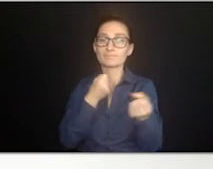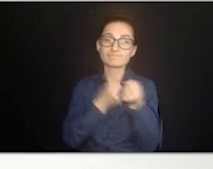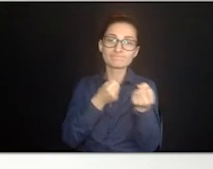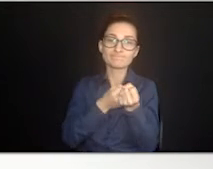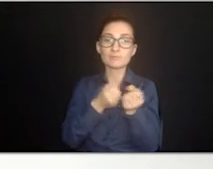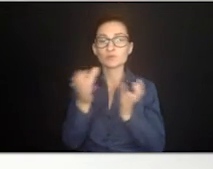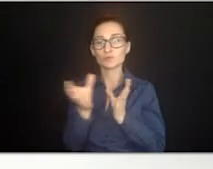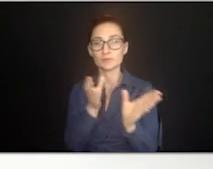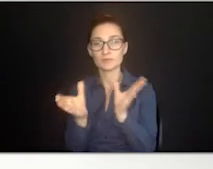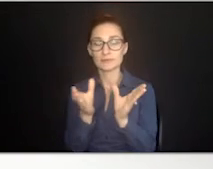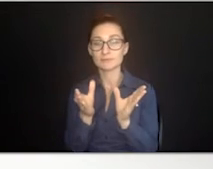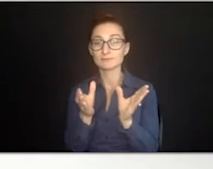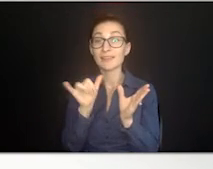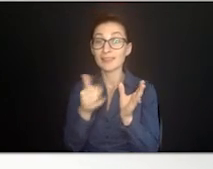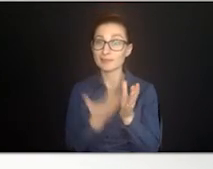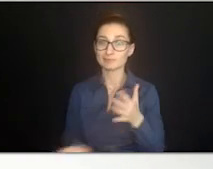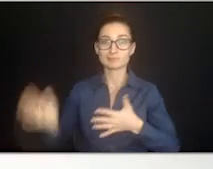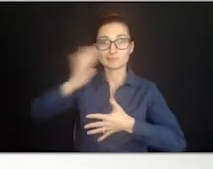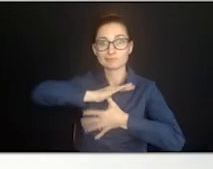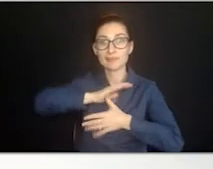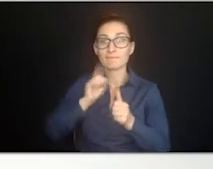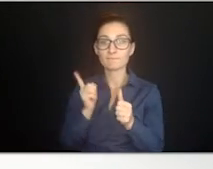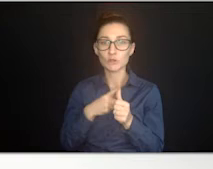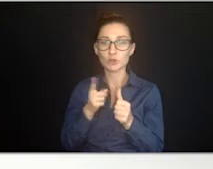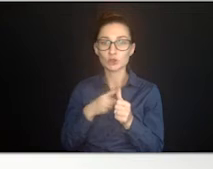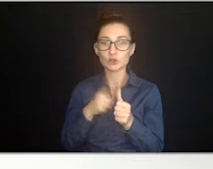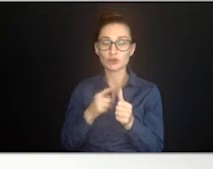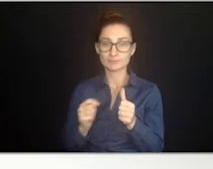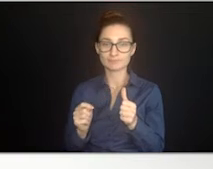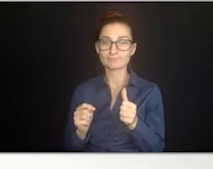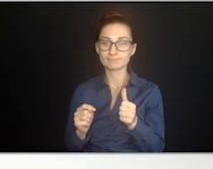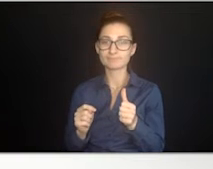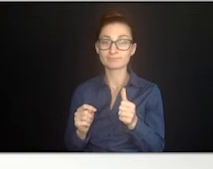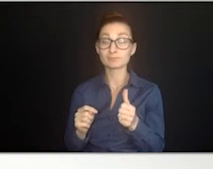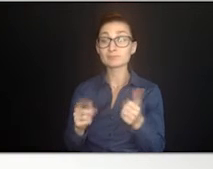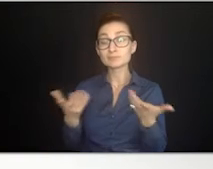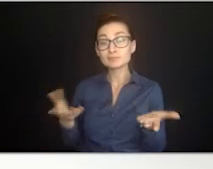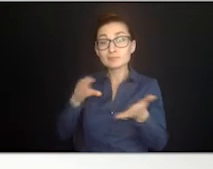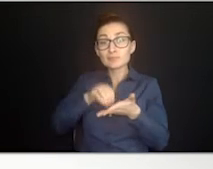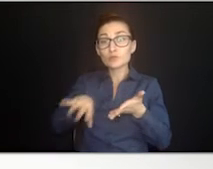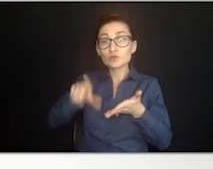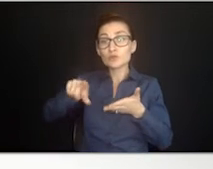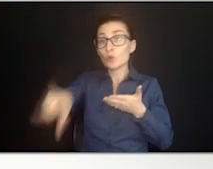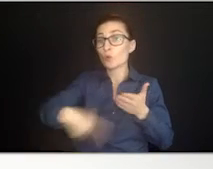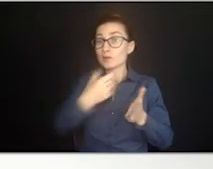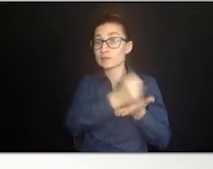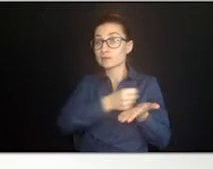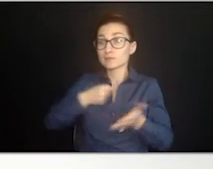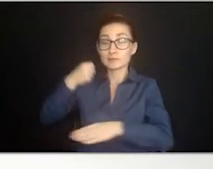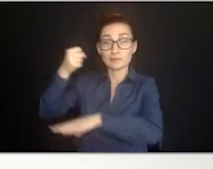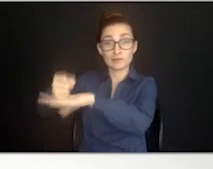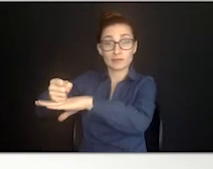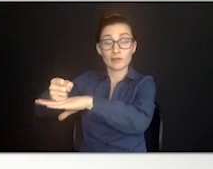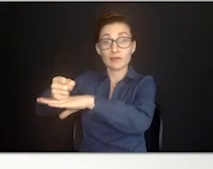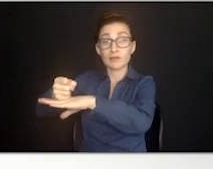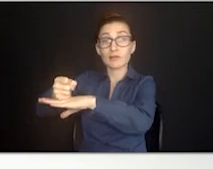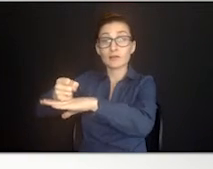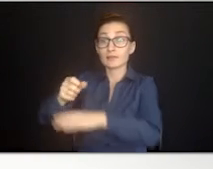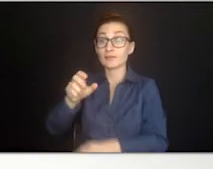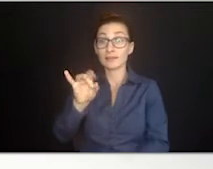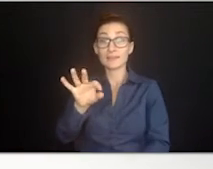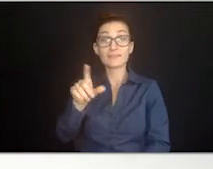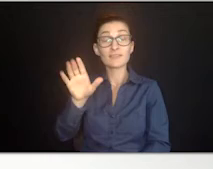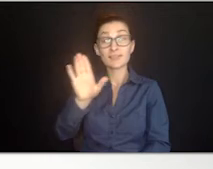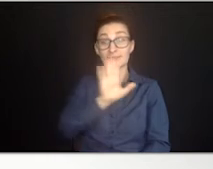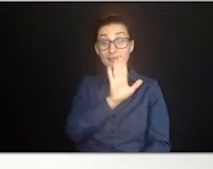services. So that's the first place considered by the IEP team. A student should only be removed from that general education classroom if